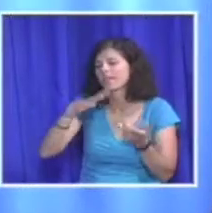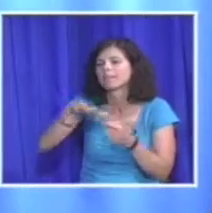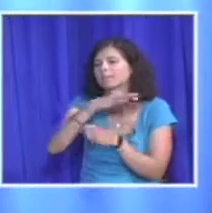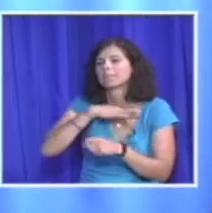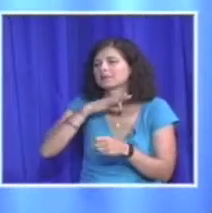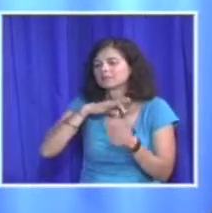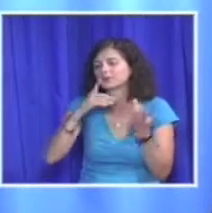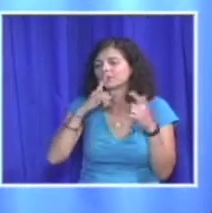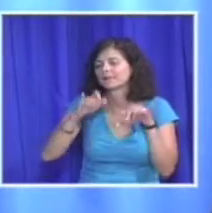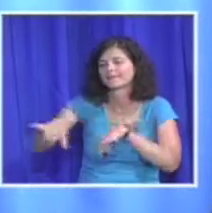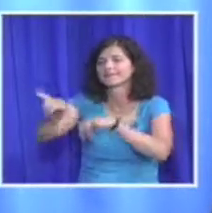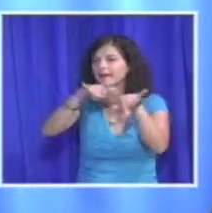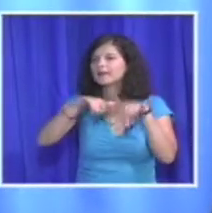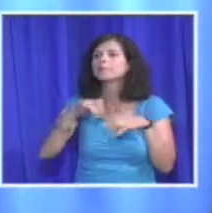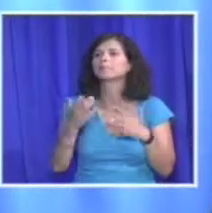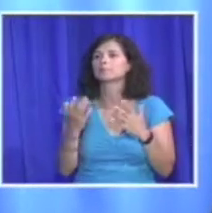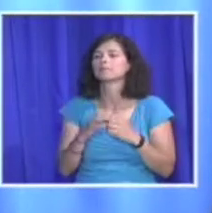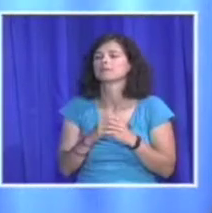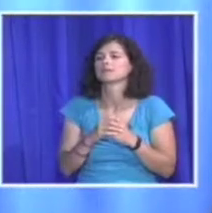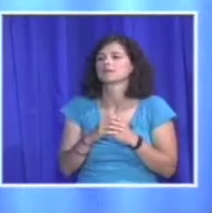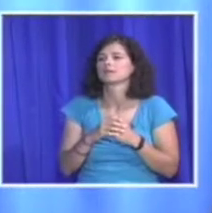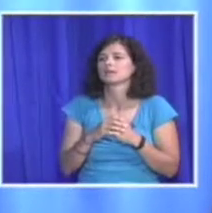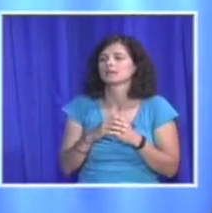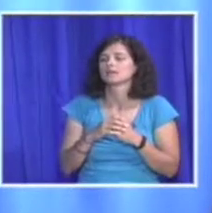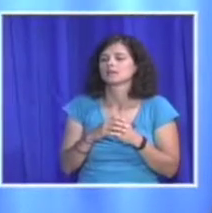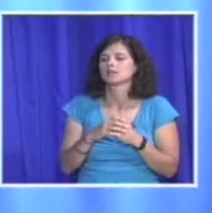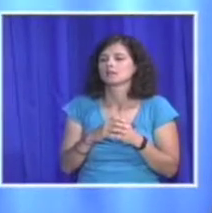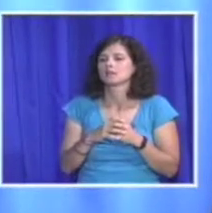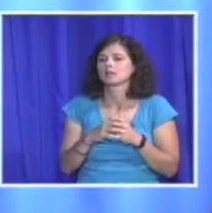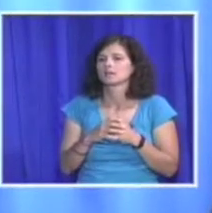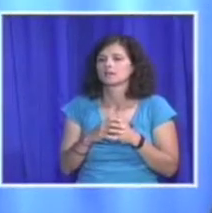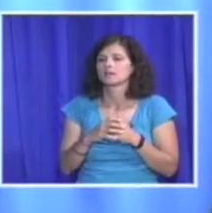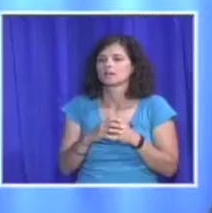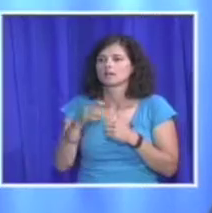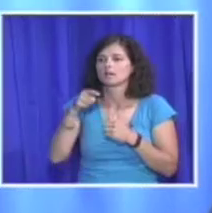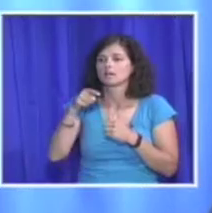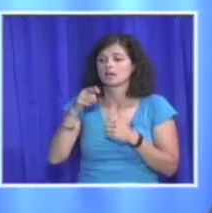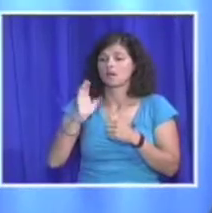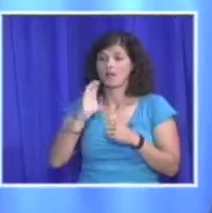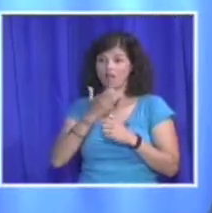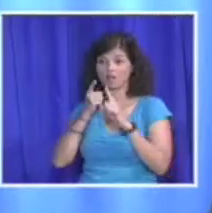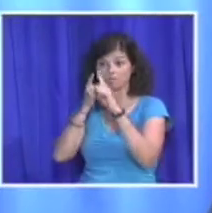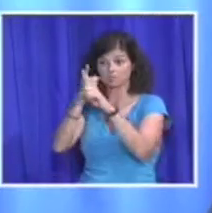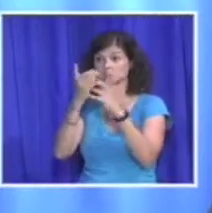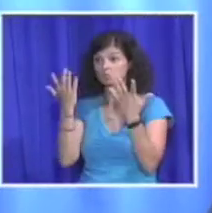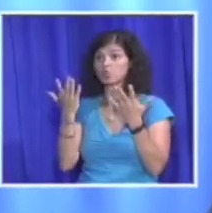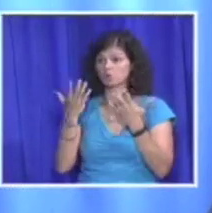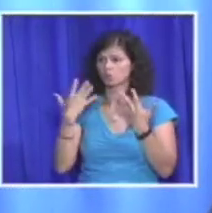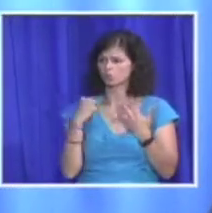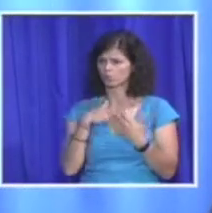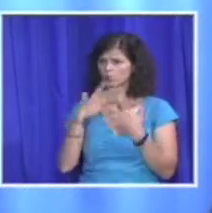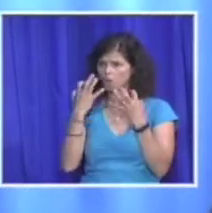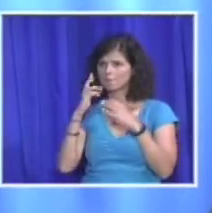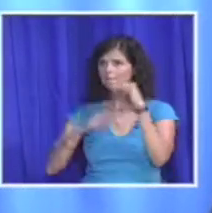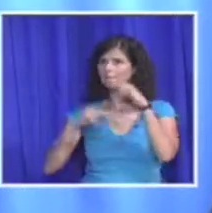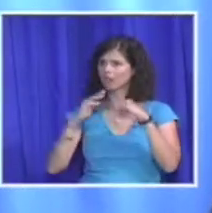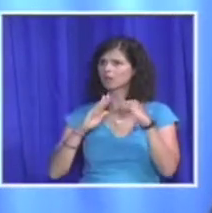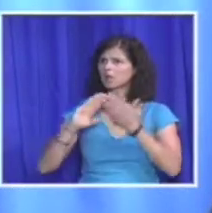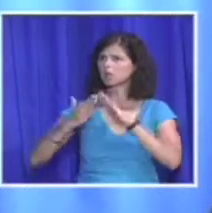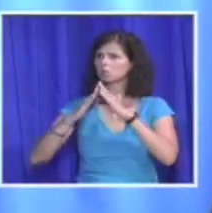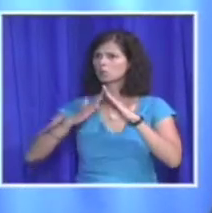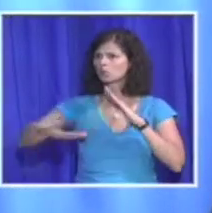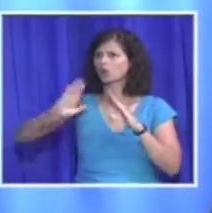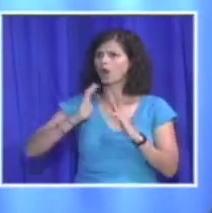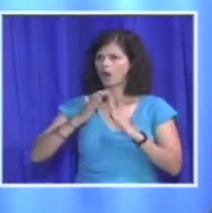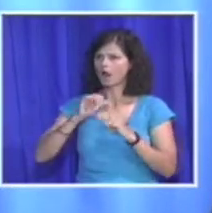same place. I'd say. Um, the, Our mission is to build community in the